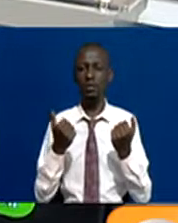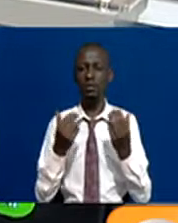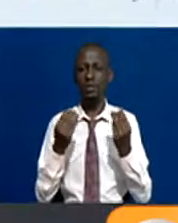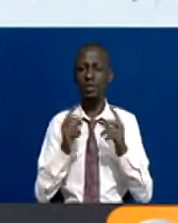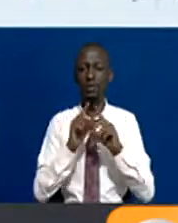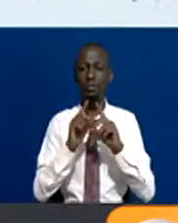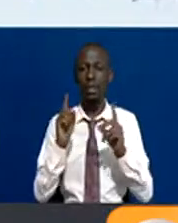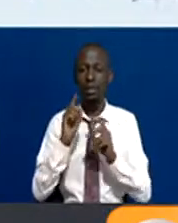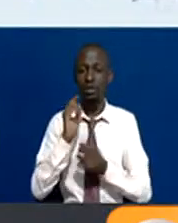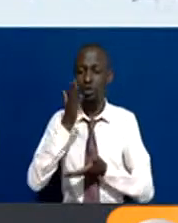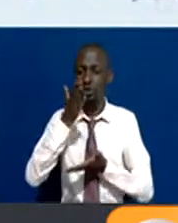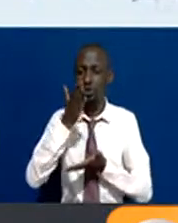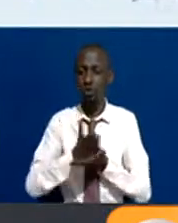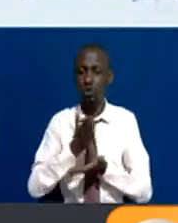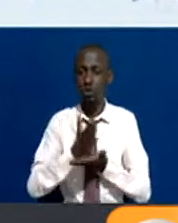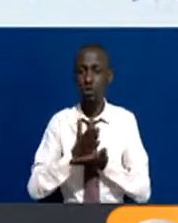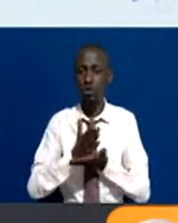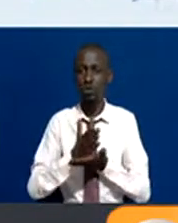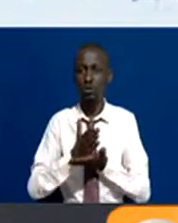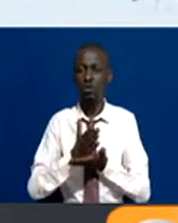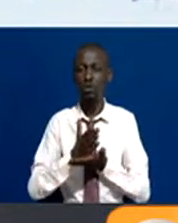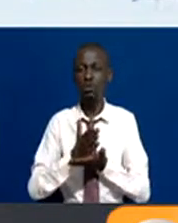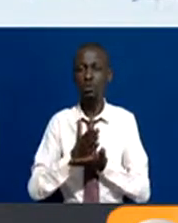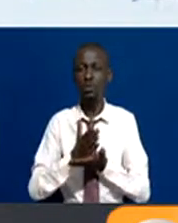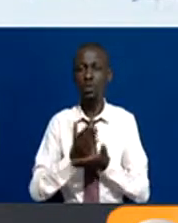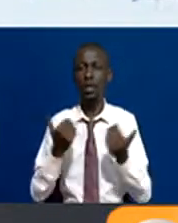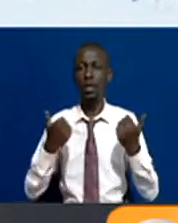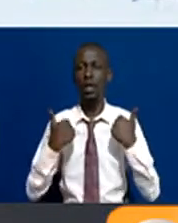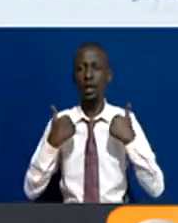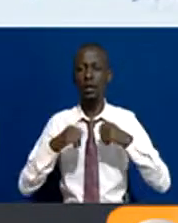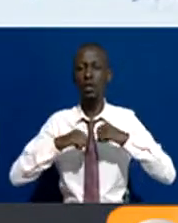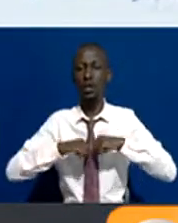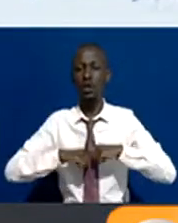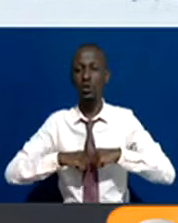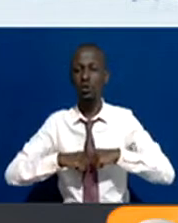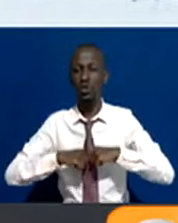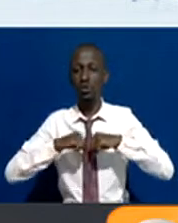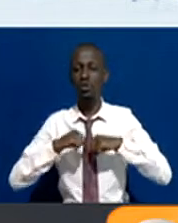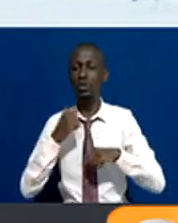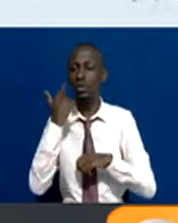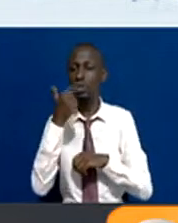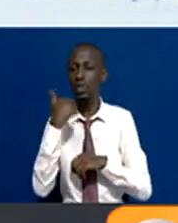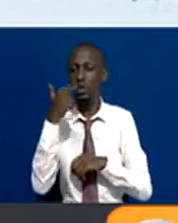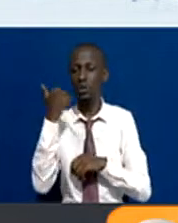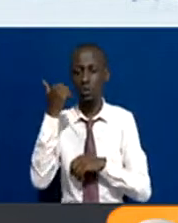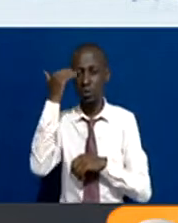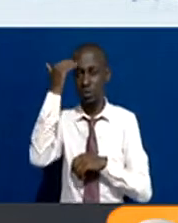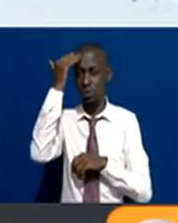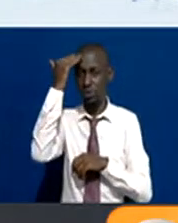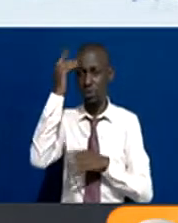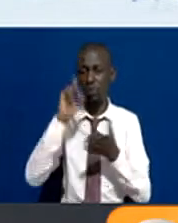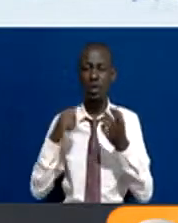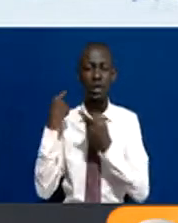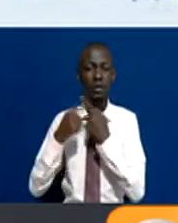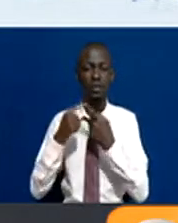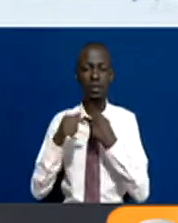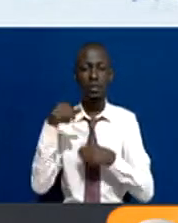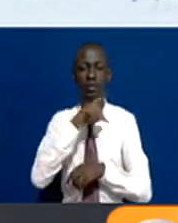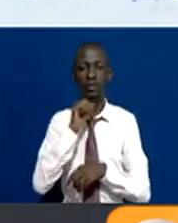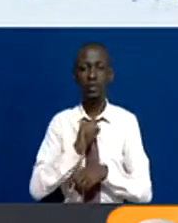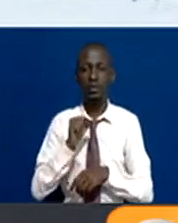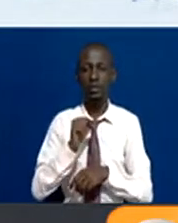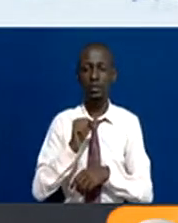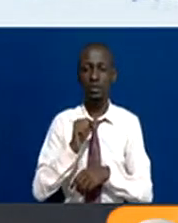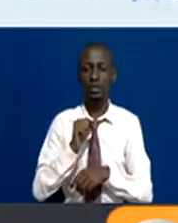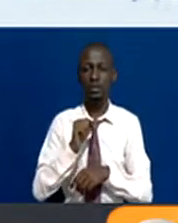have oftentimes officers that are insensitive to what the victims are going through. Victims mm-hmm. feel, I can't give full details because I'm going to be